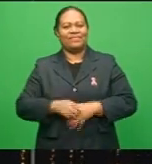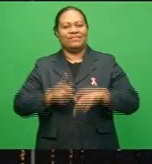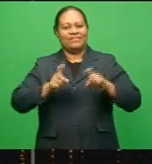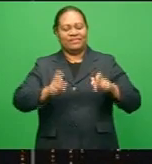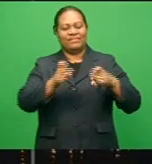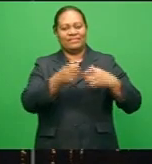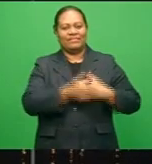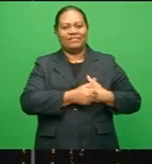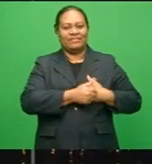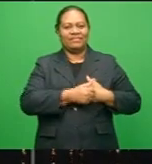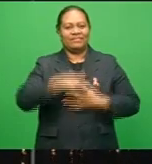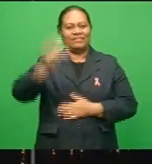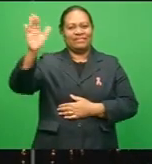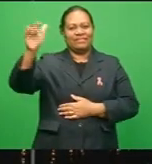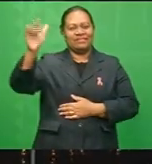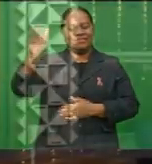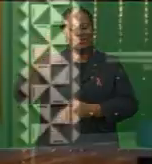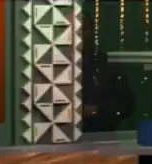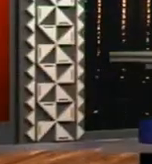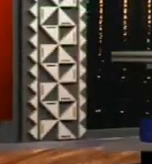stay safe. Bye for now.